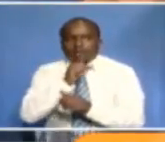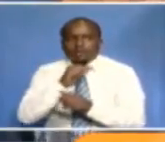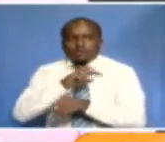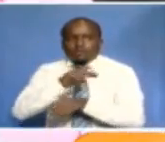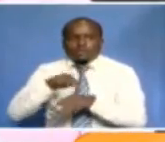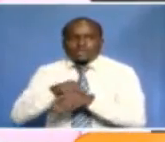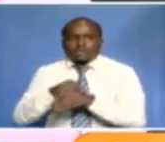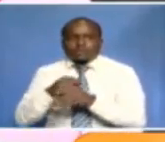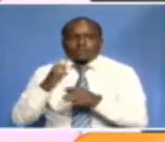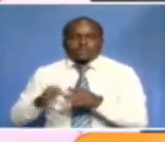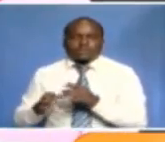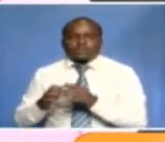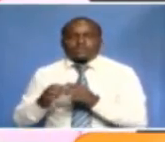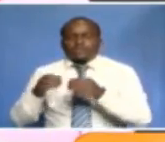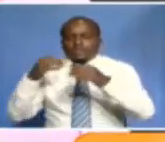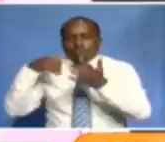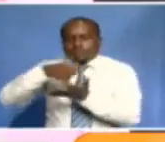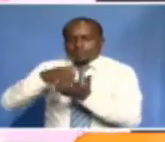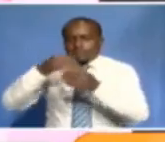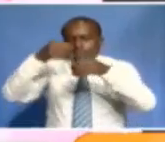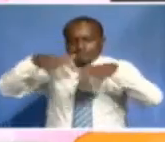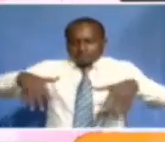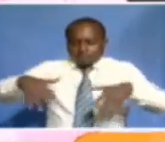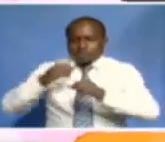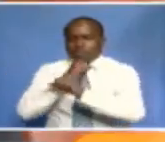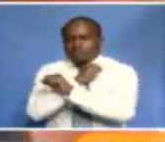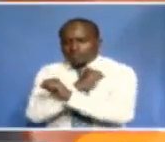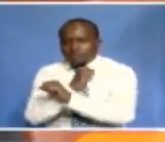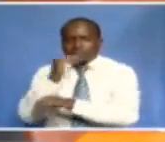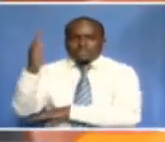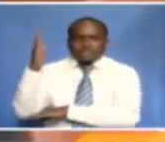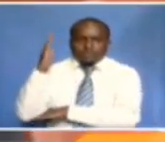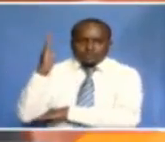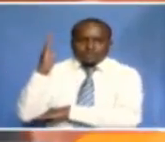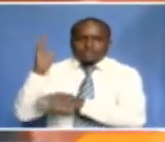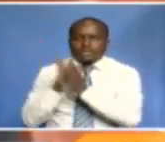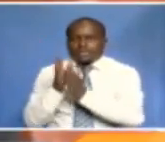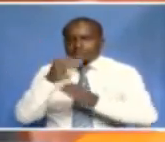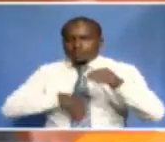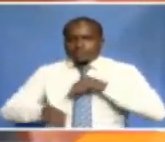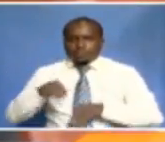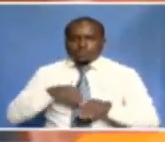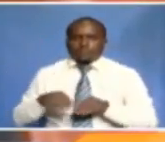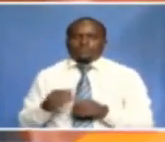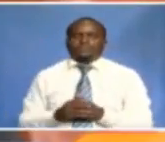inclusivity, devolution, safety and security, and corruption.